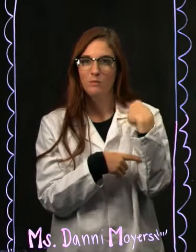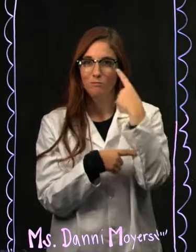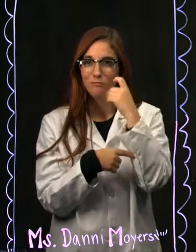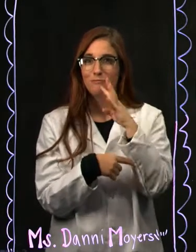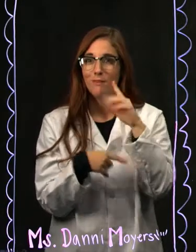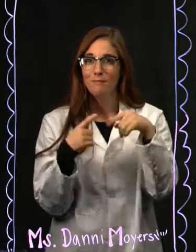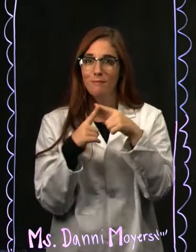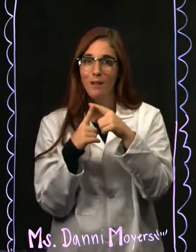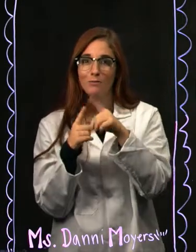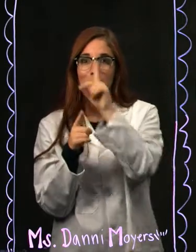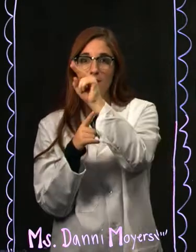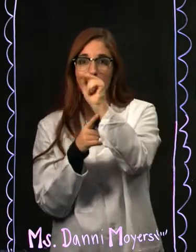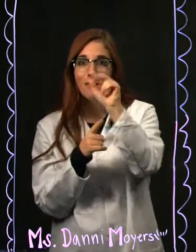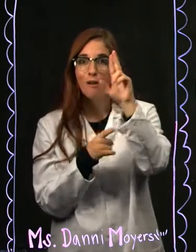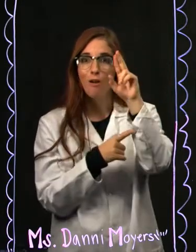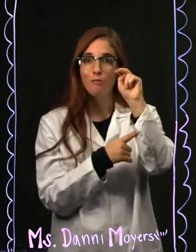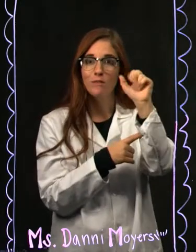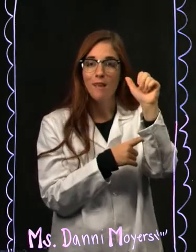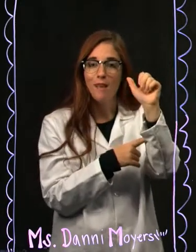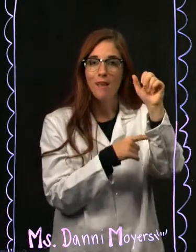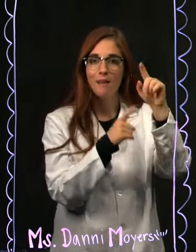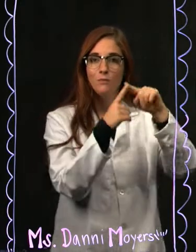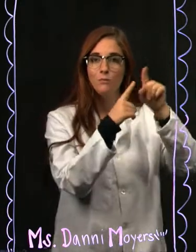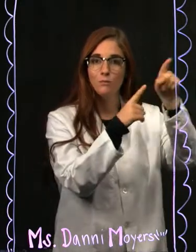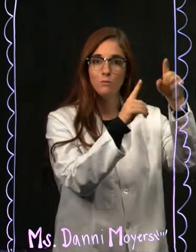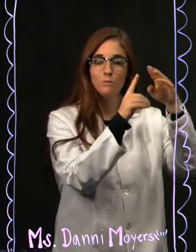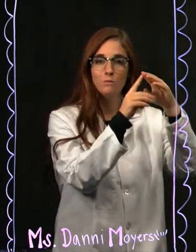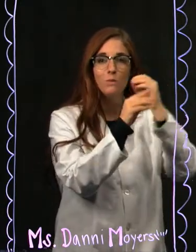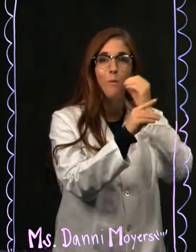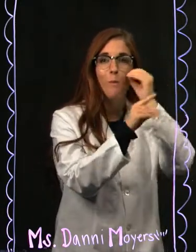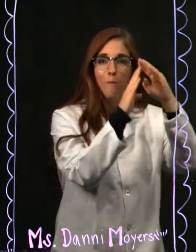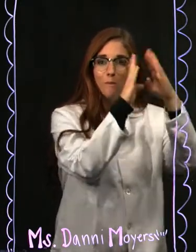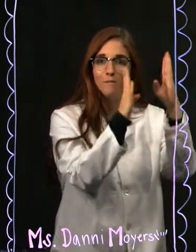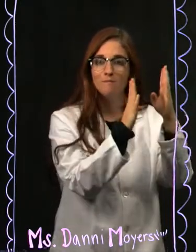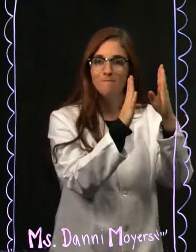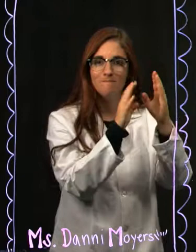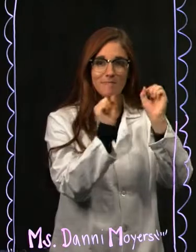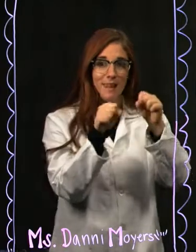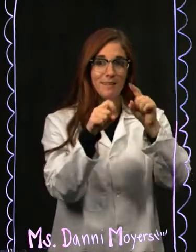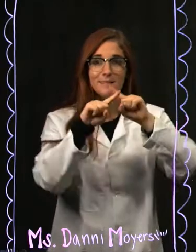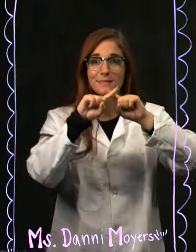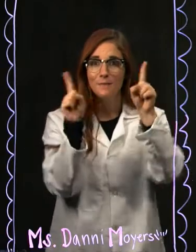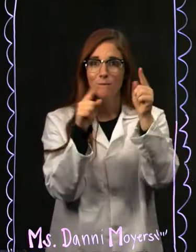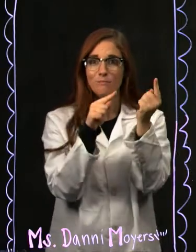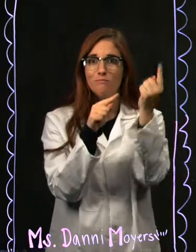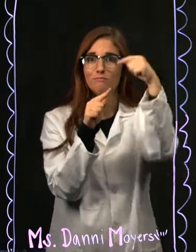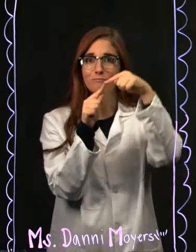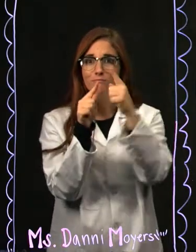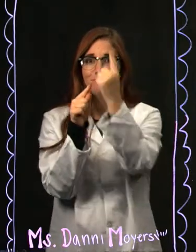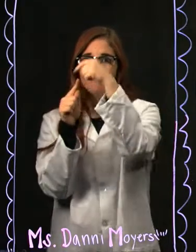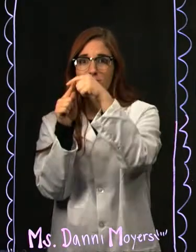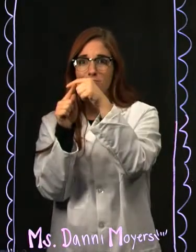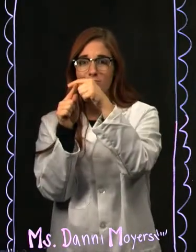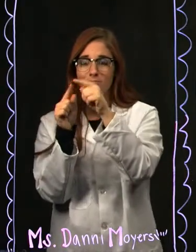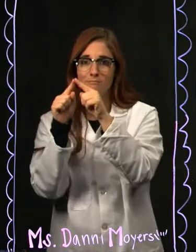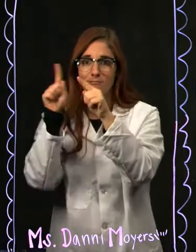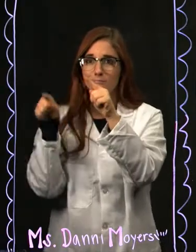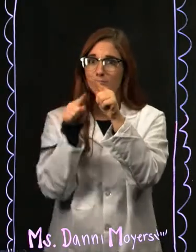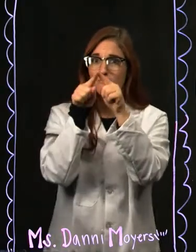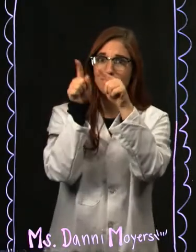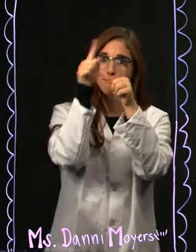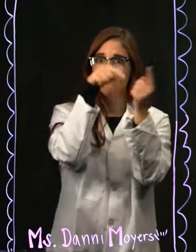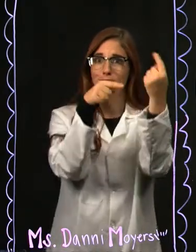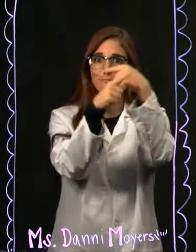pathway goes from blueprint to the house, your proteins. However, we're just finding